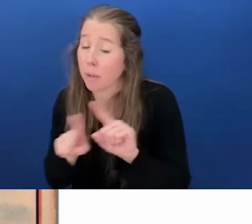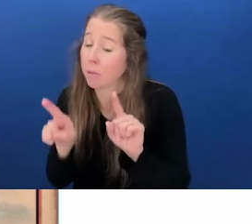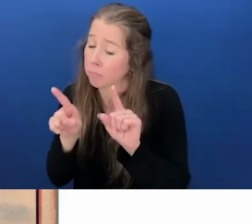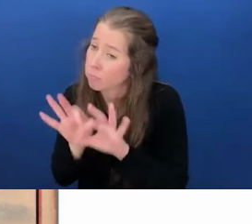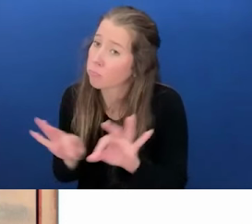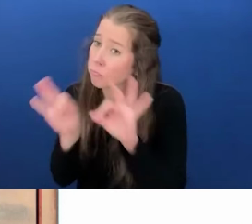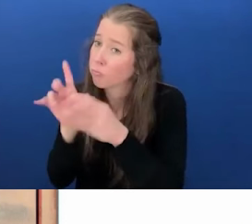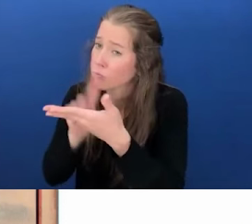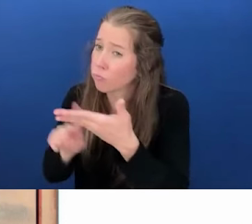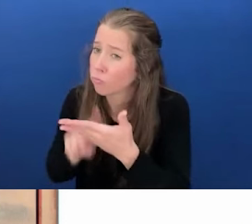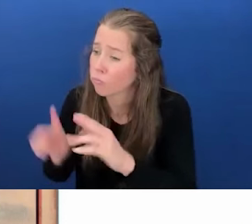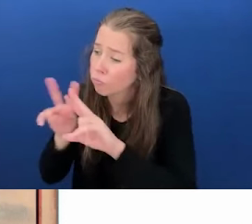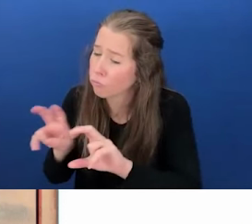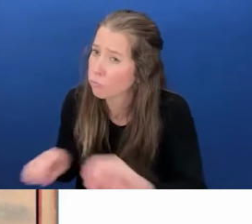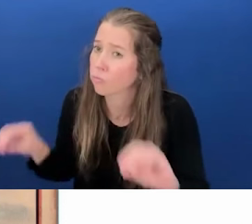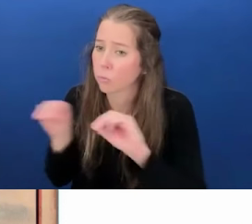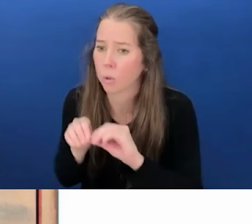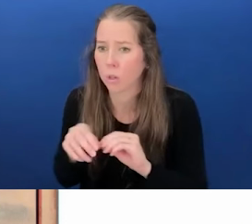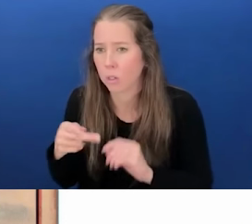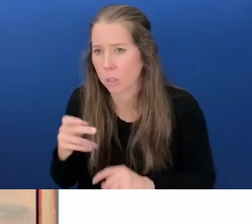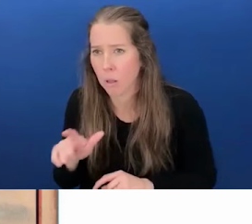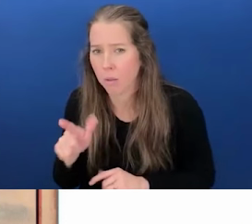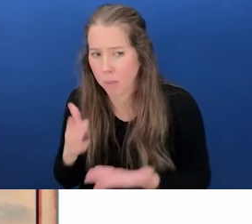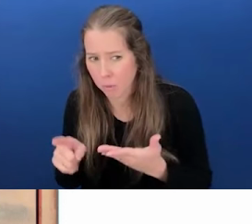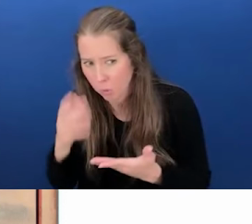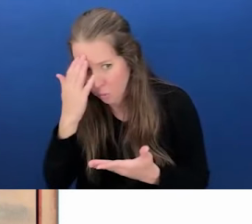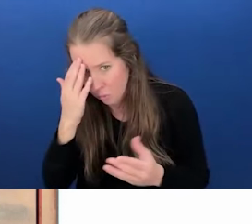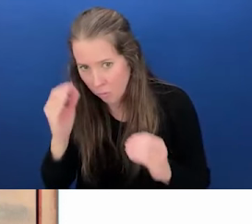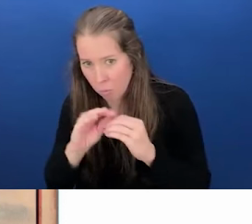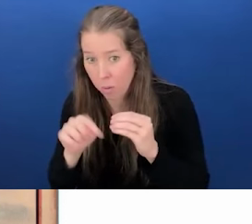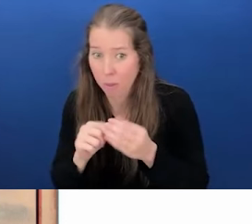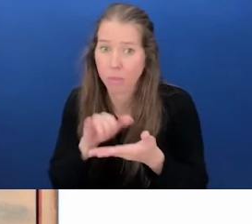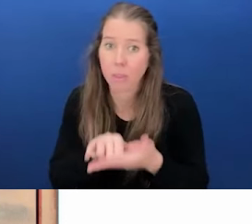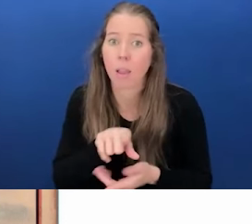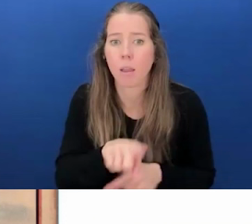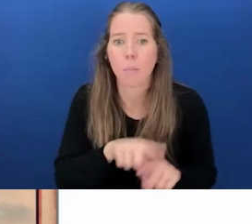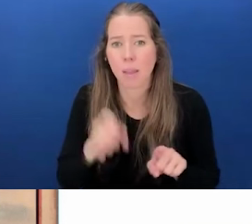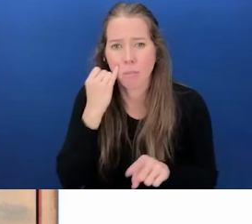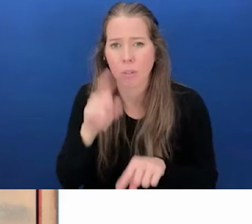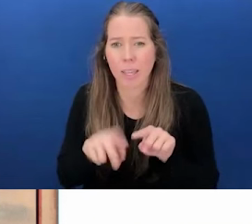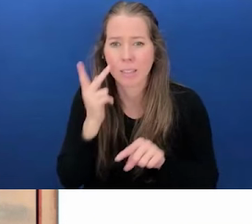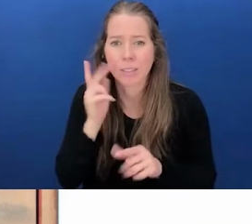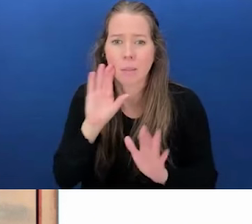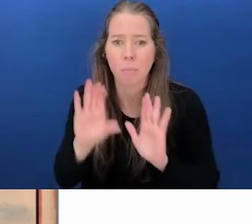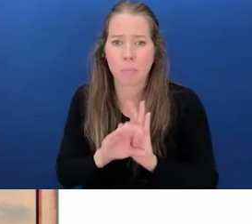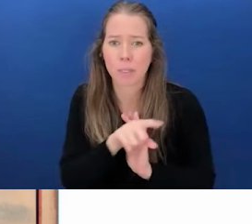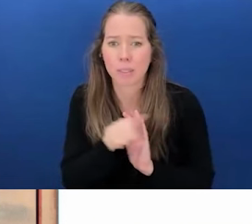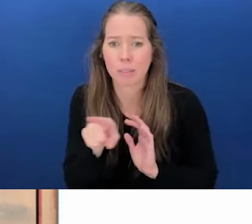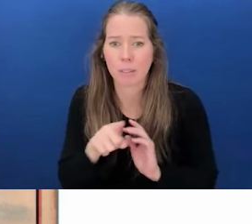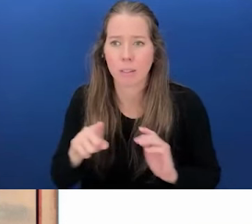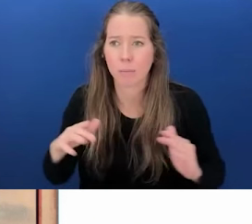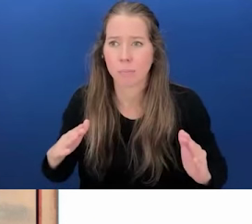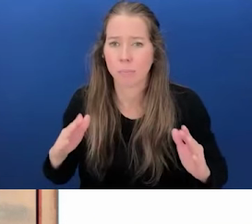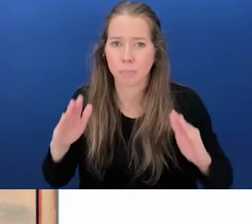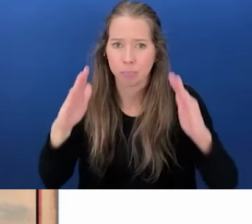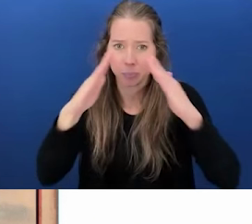is Paul, you probably know more of the history of the graphics of it, but if you can't see it, this is the pyramid of